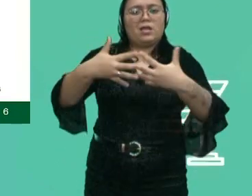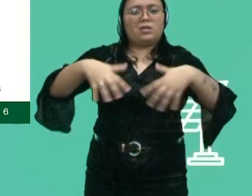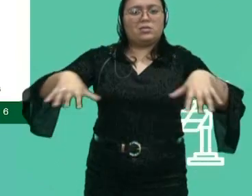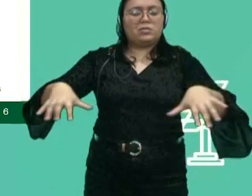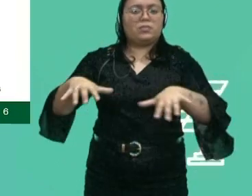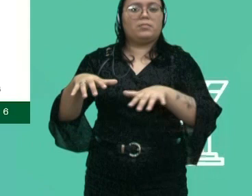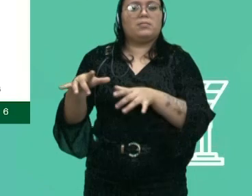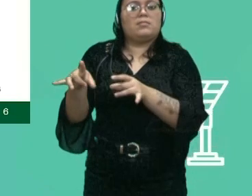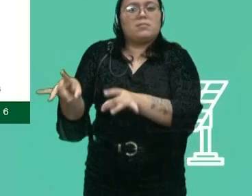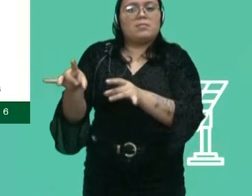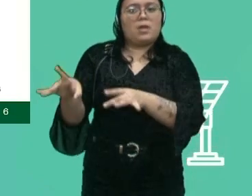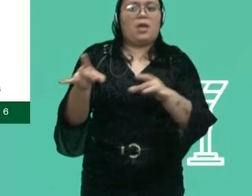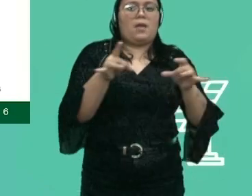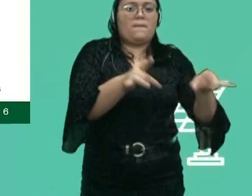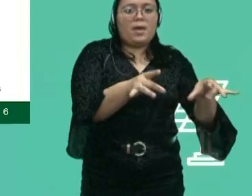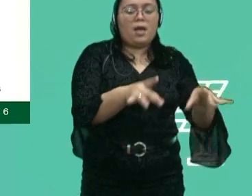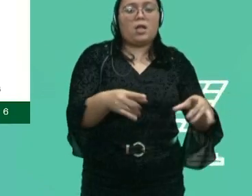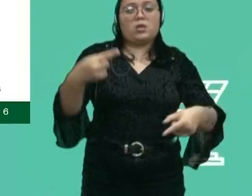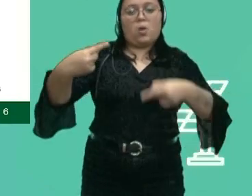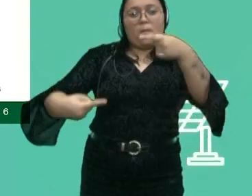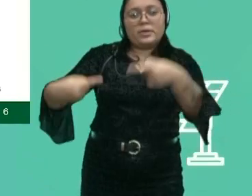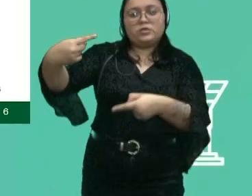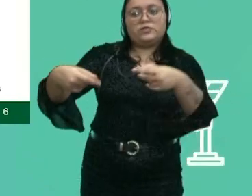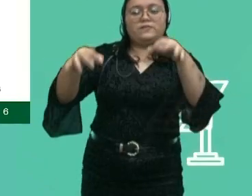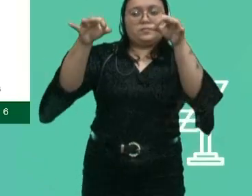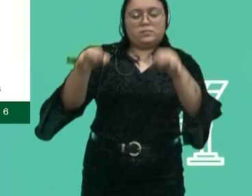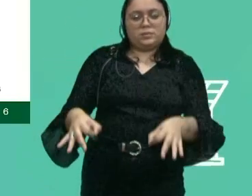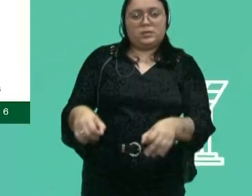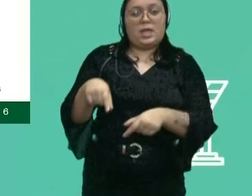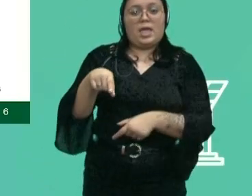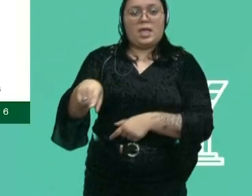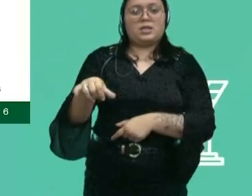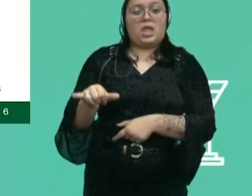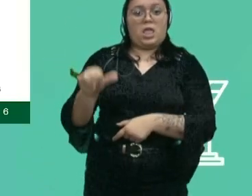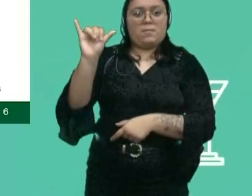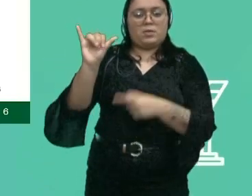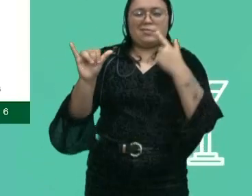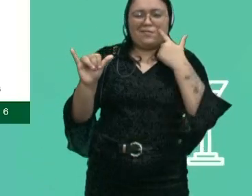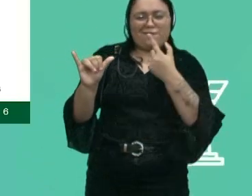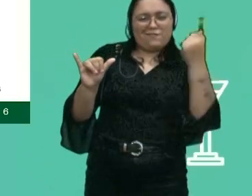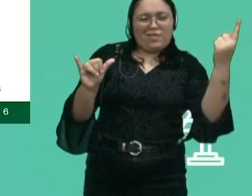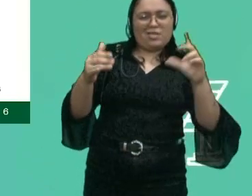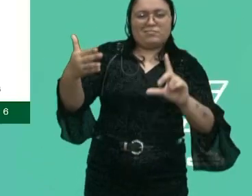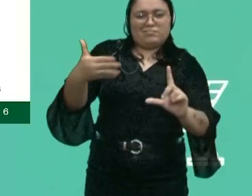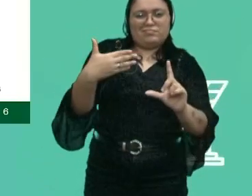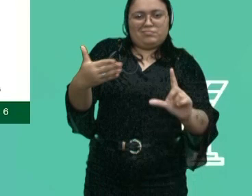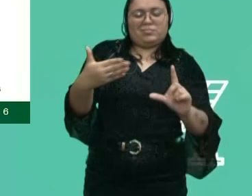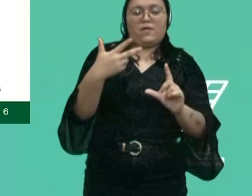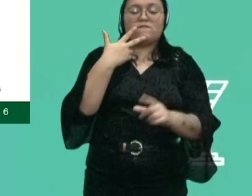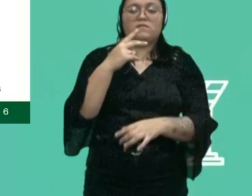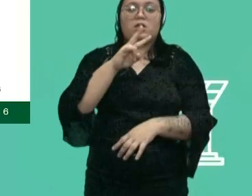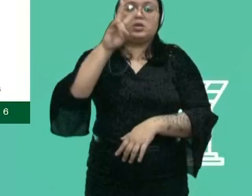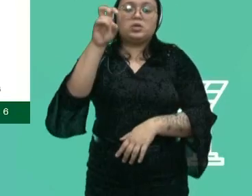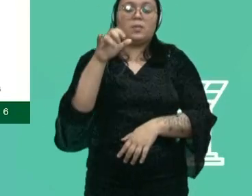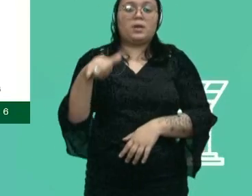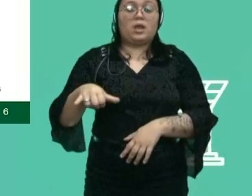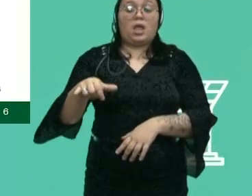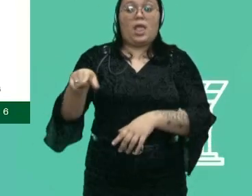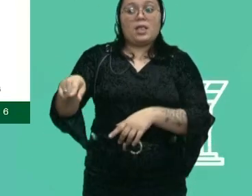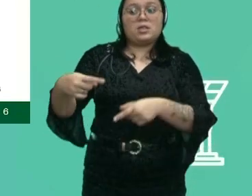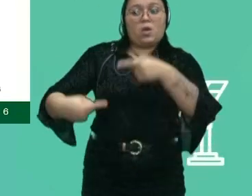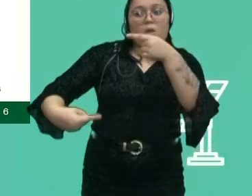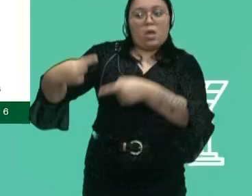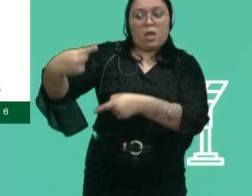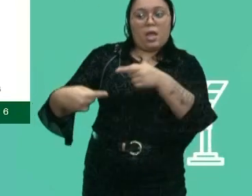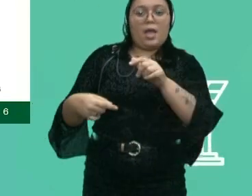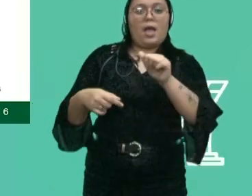competitive. So on the y-axis, this is the cost that's necessary to be competitive, again, for the US market. So at about $5,